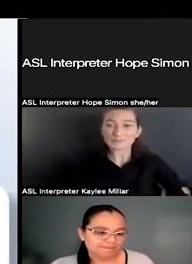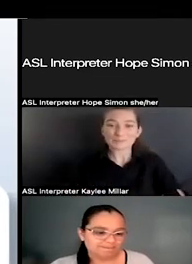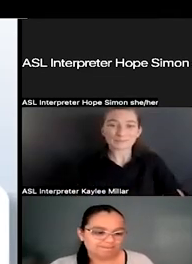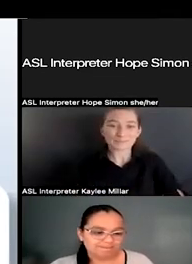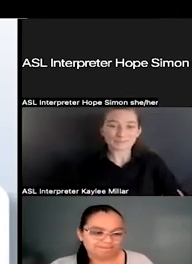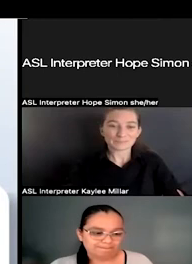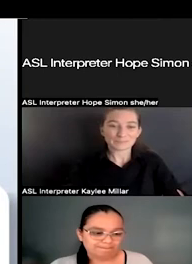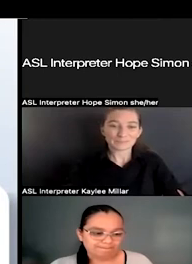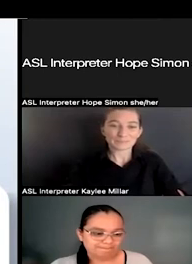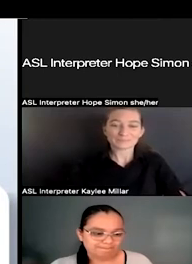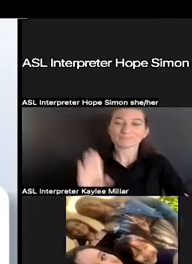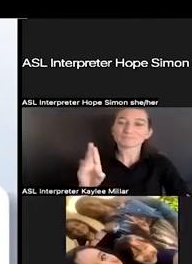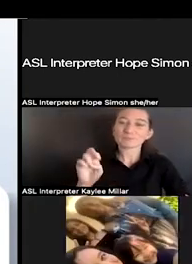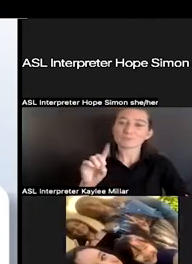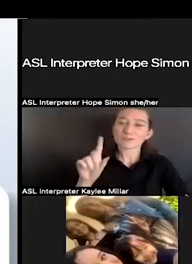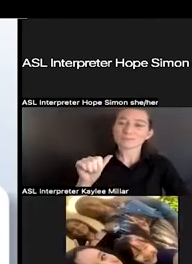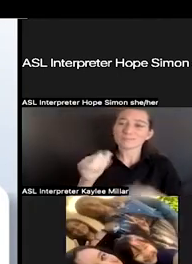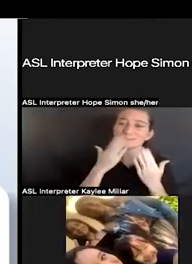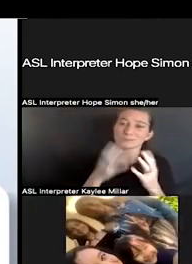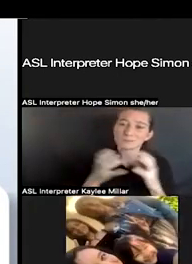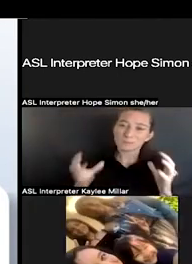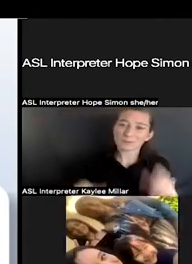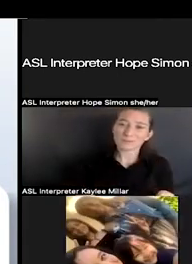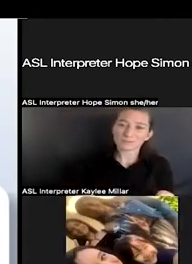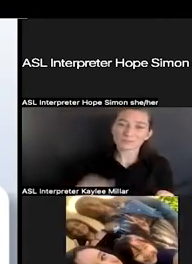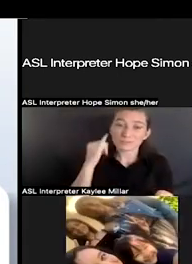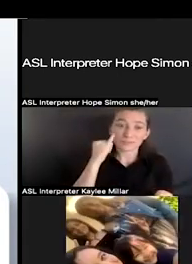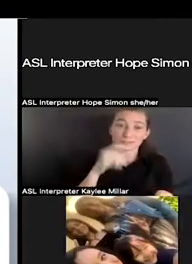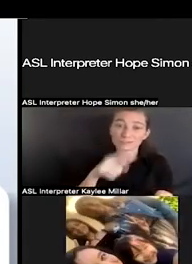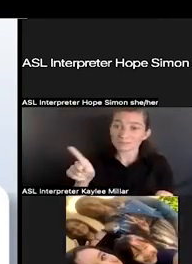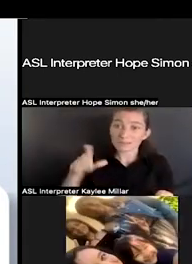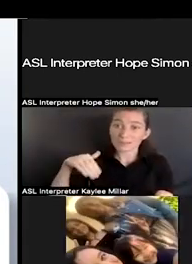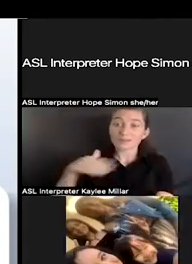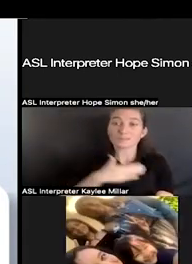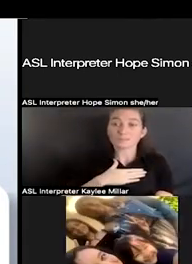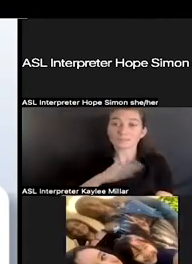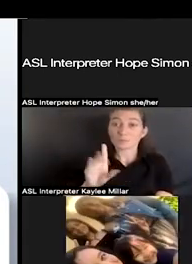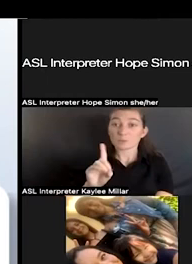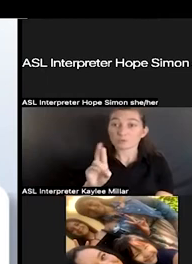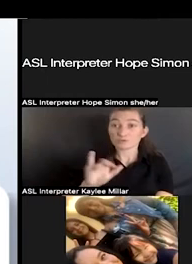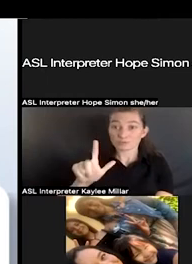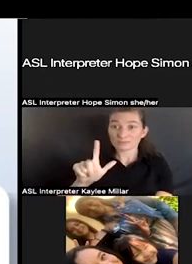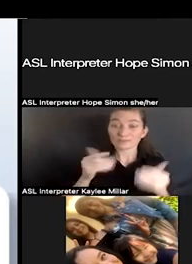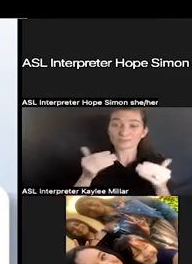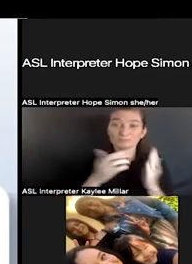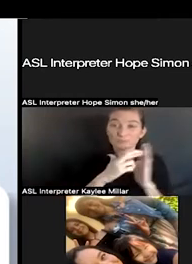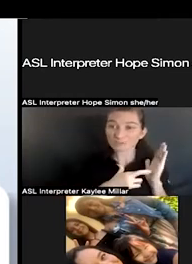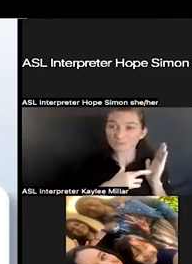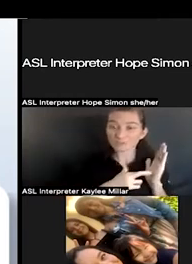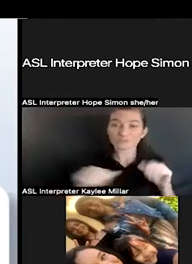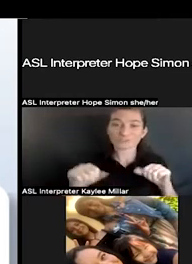Brenda, thank you very much. And if you haven't already done so, please go ahead and register your drill at shakeout.org. As you can